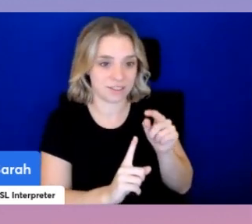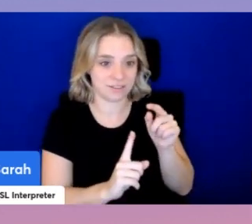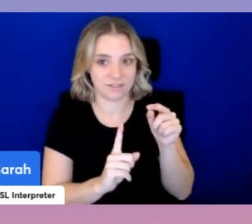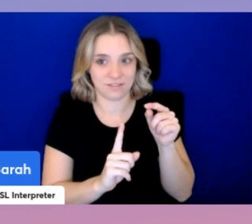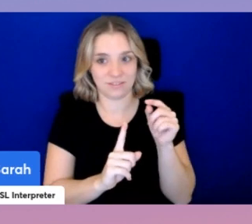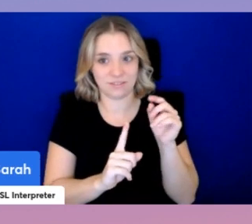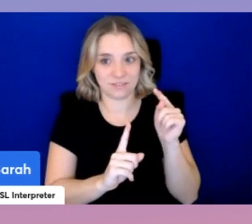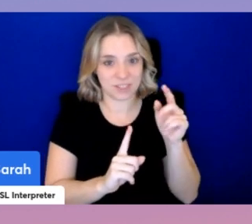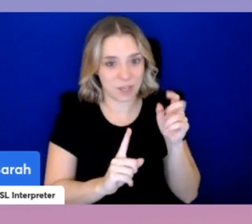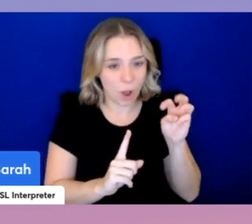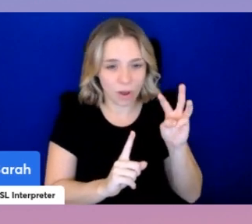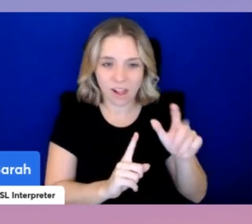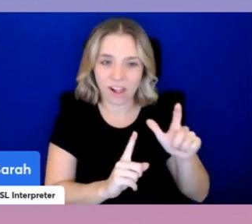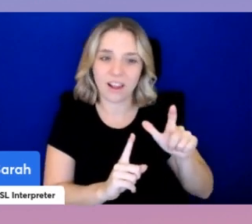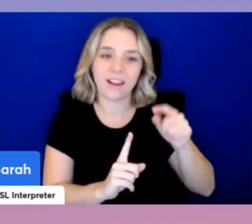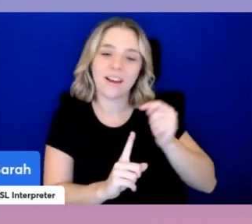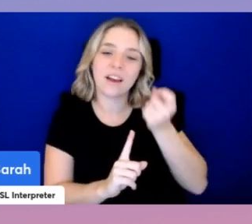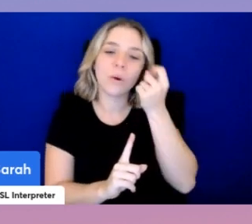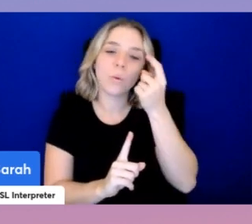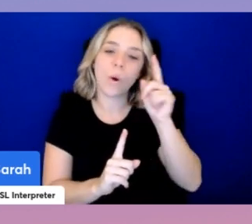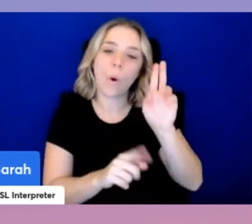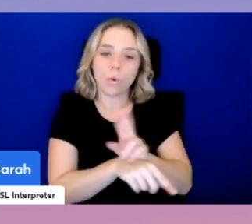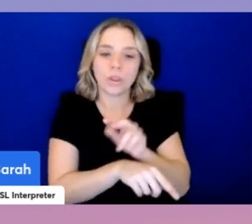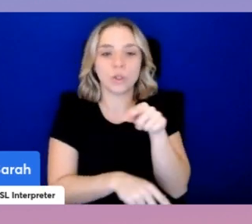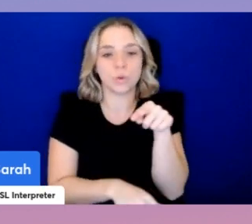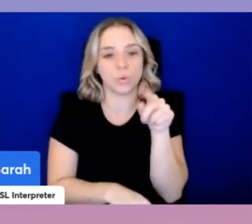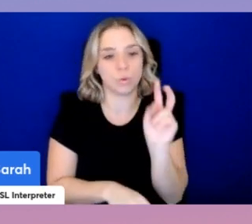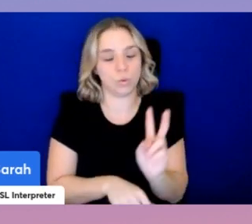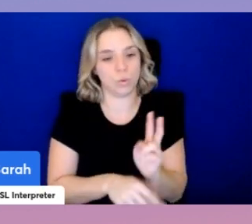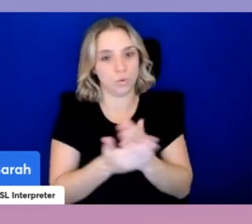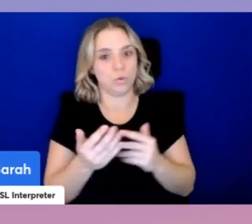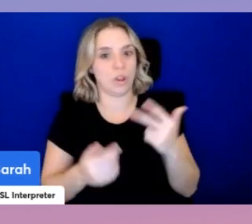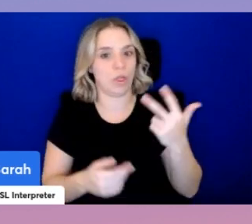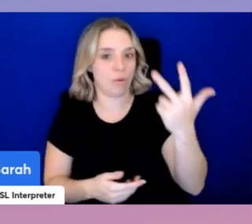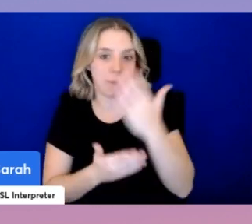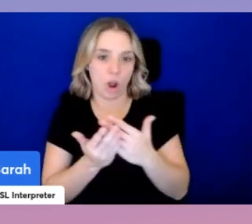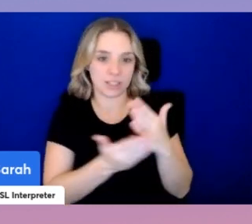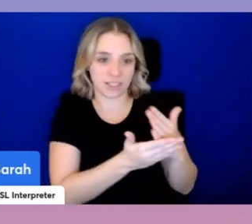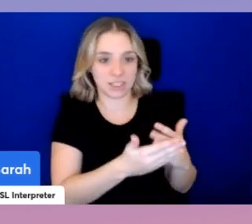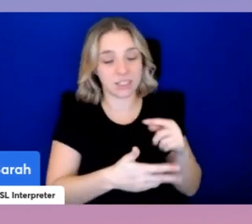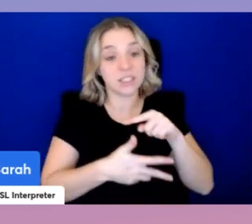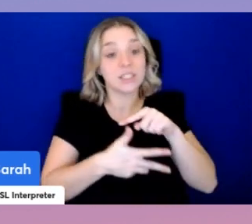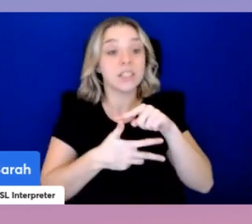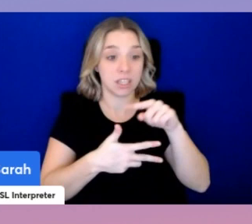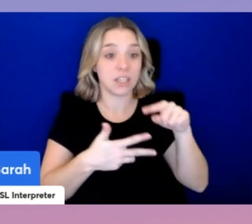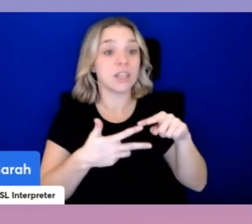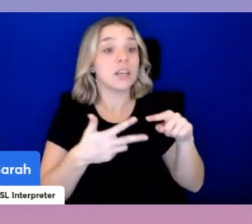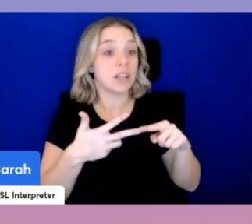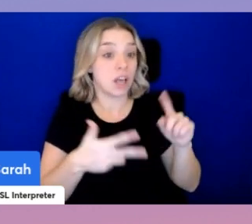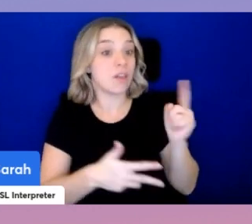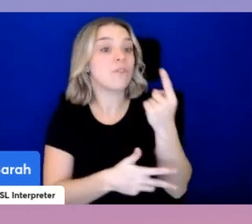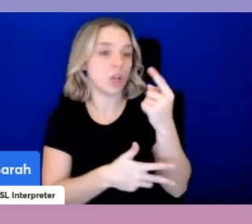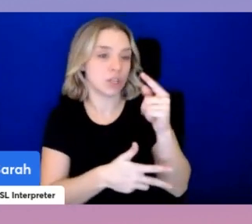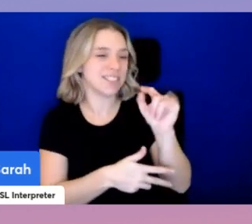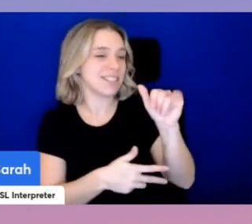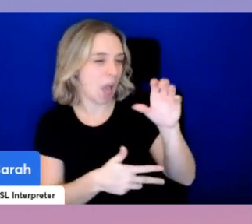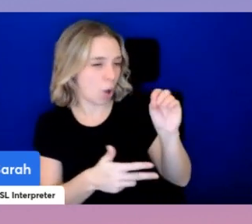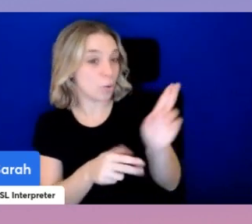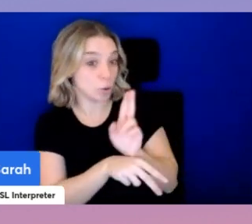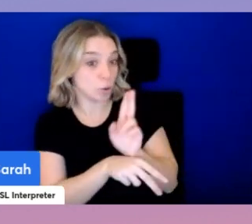we only use three part of the Tao of Hashicorp. The first one, we are using the workflow, not